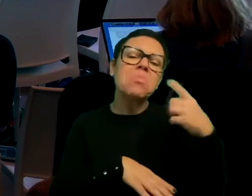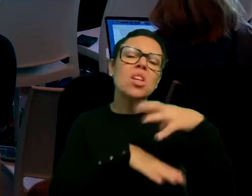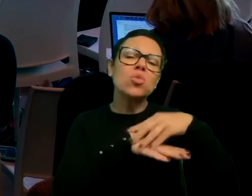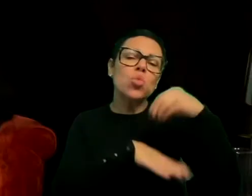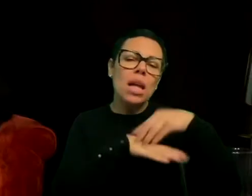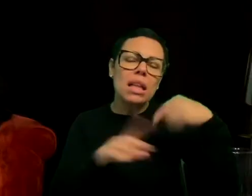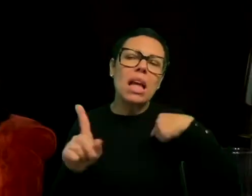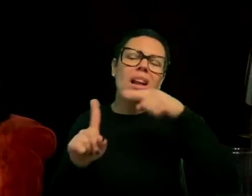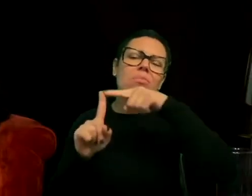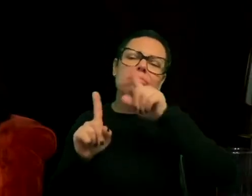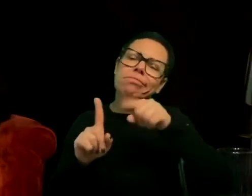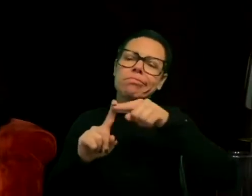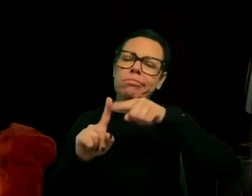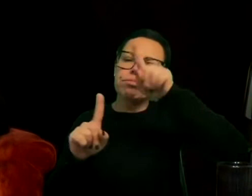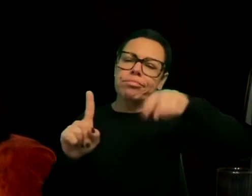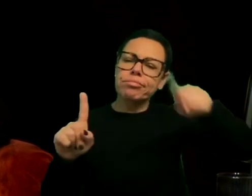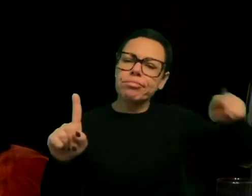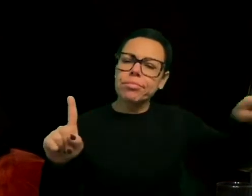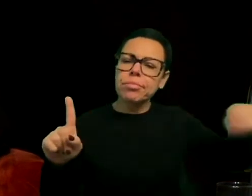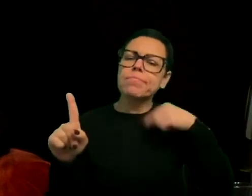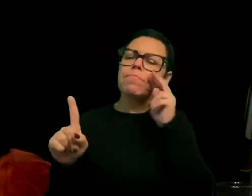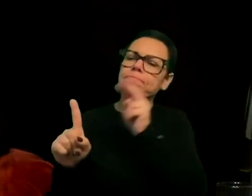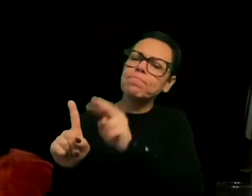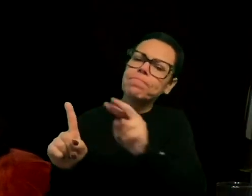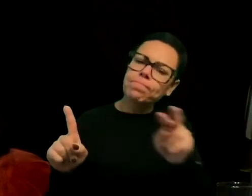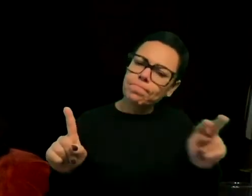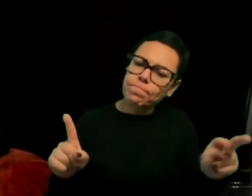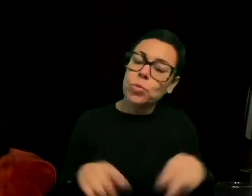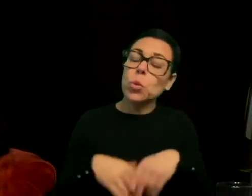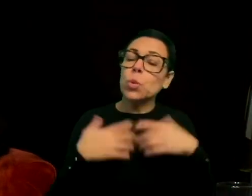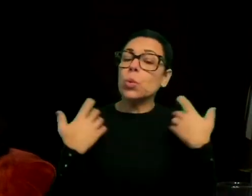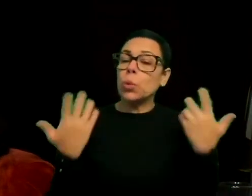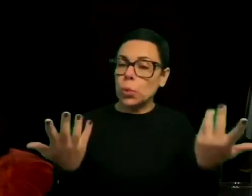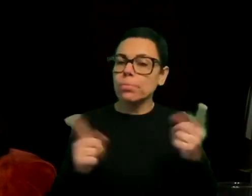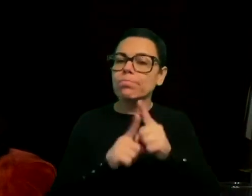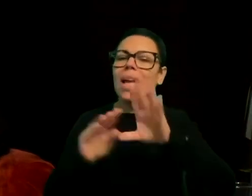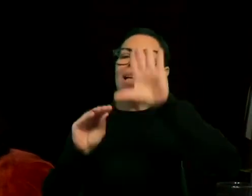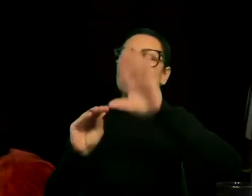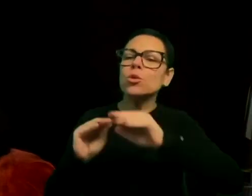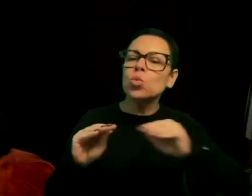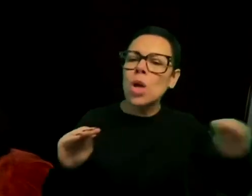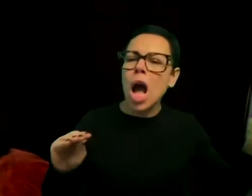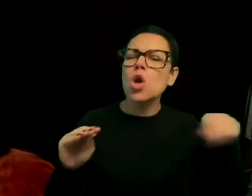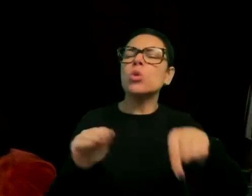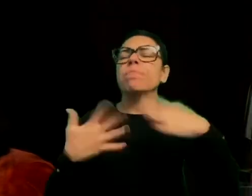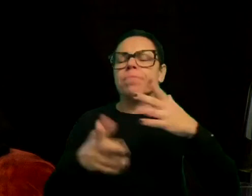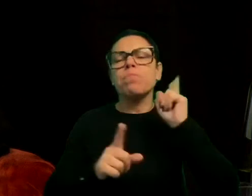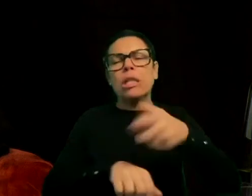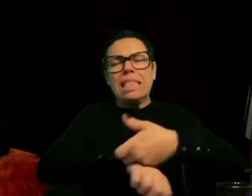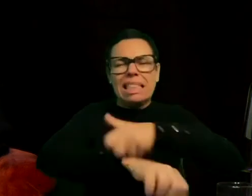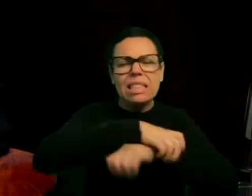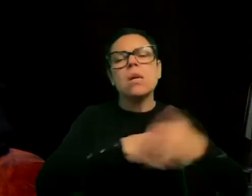achieved great success in this field. So admittedly, we are facing challenges, but on the other